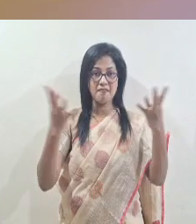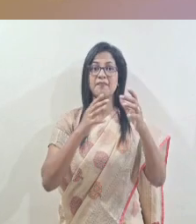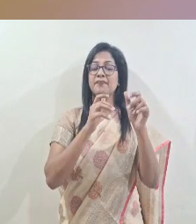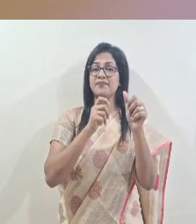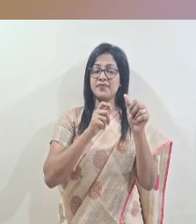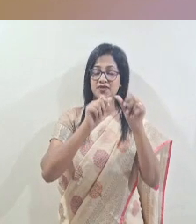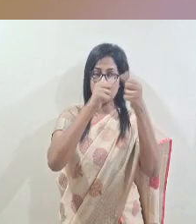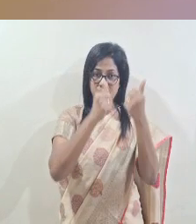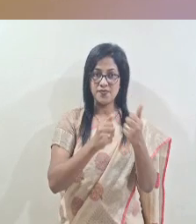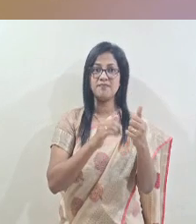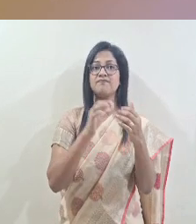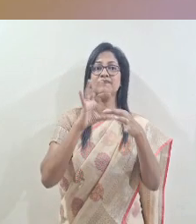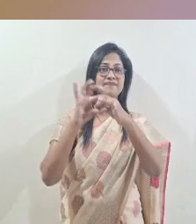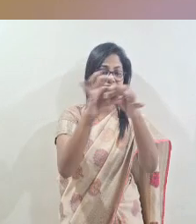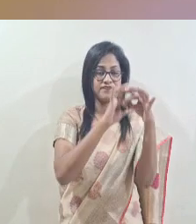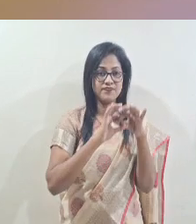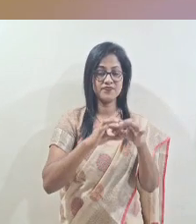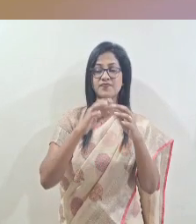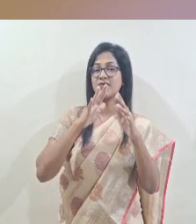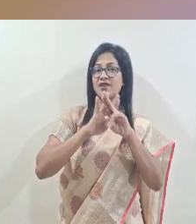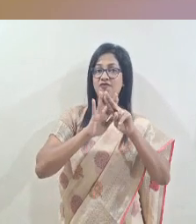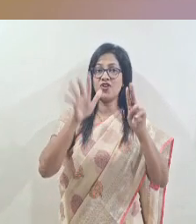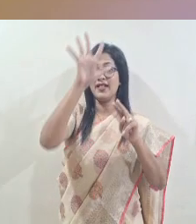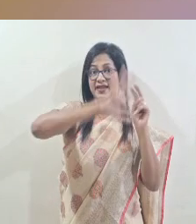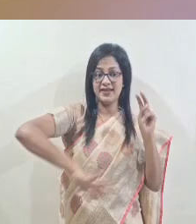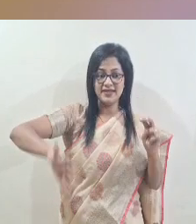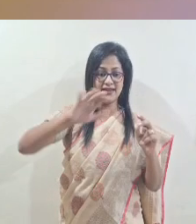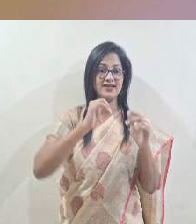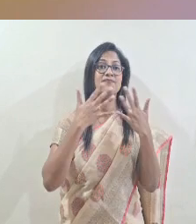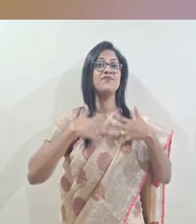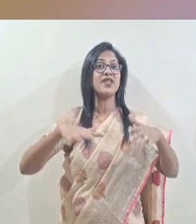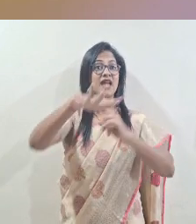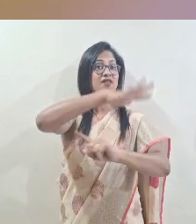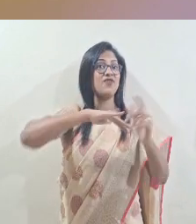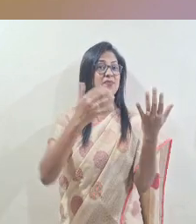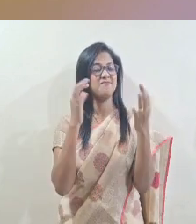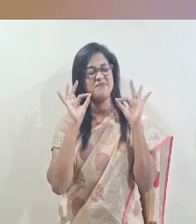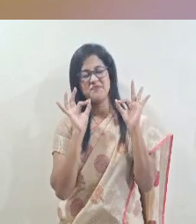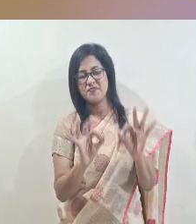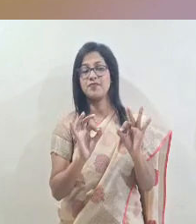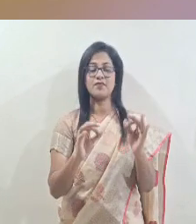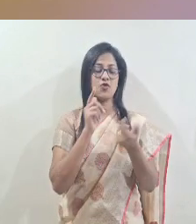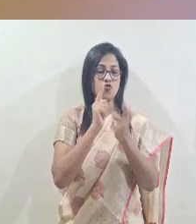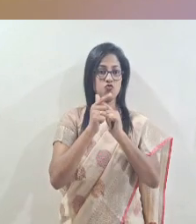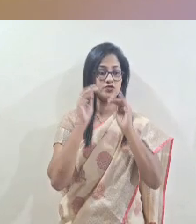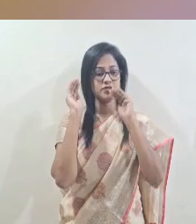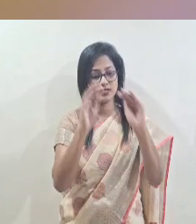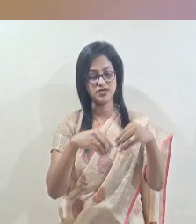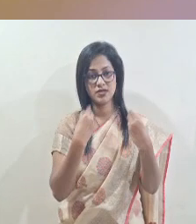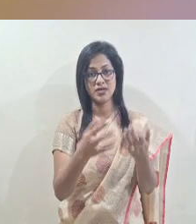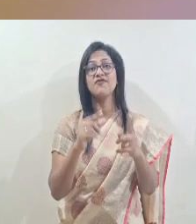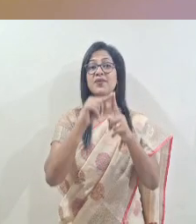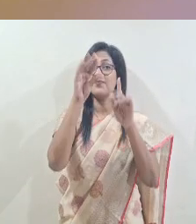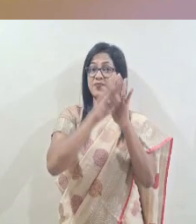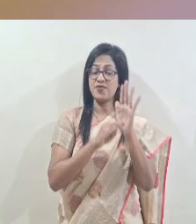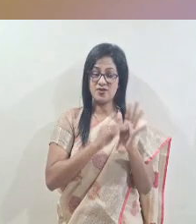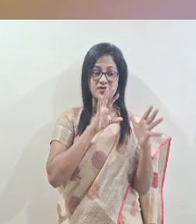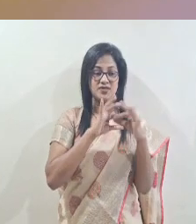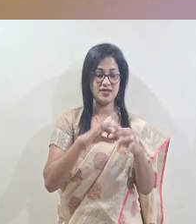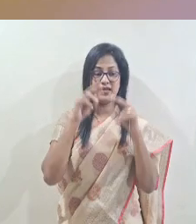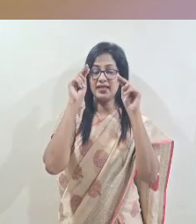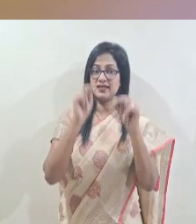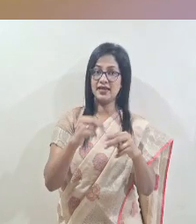around the country, it will create a healthy environment surrounding the logistic activities. In case of policies, we need to